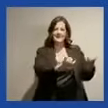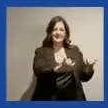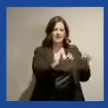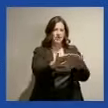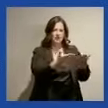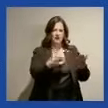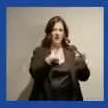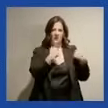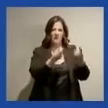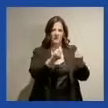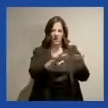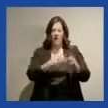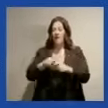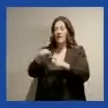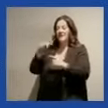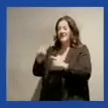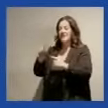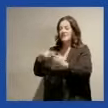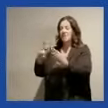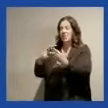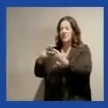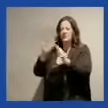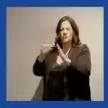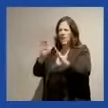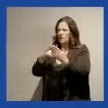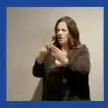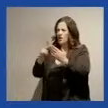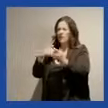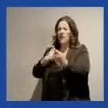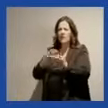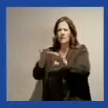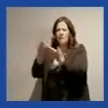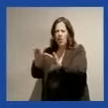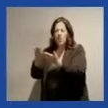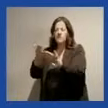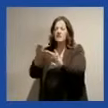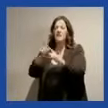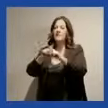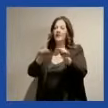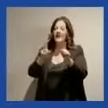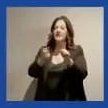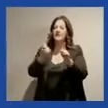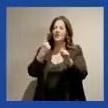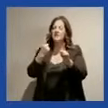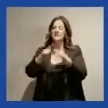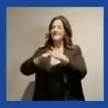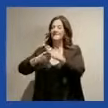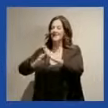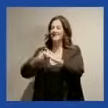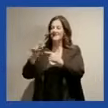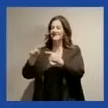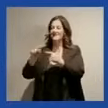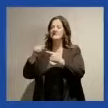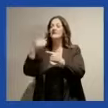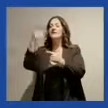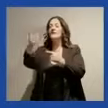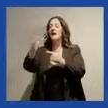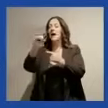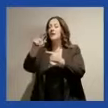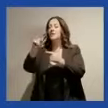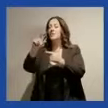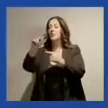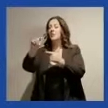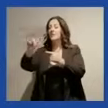provided. It's a program that's proposed, great program, that goes into effect in October of